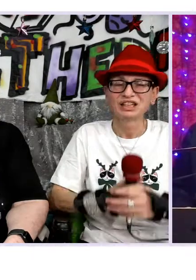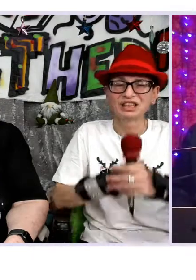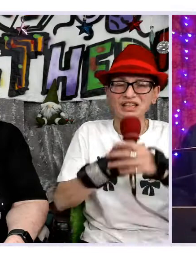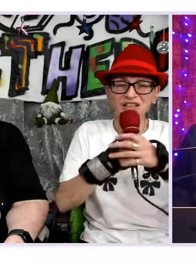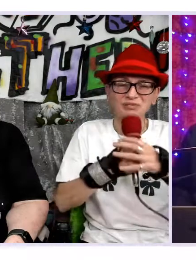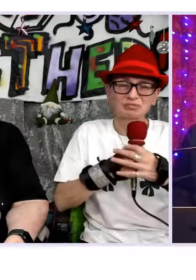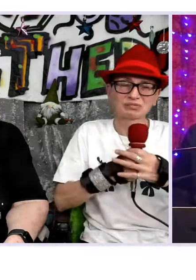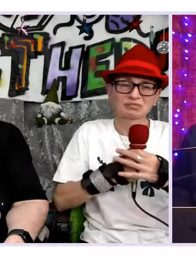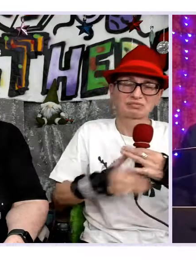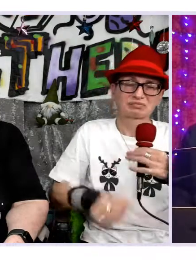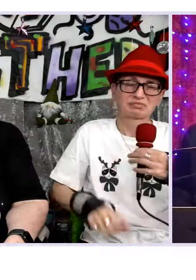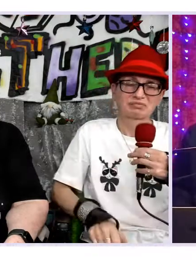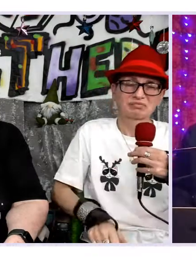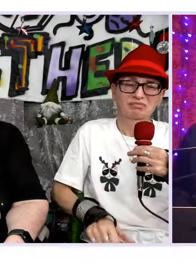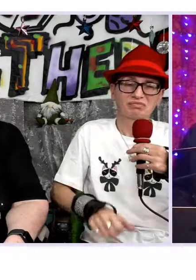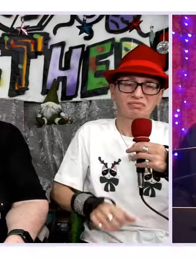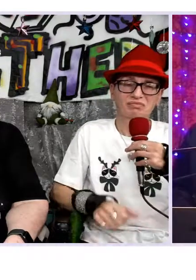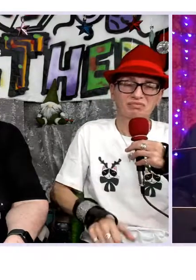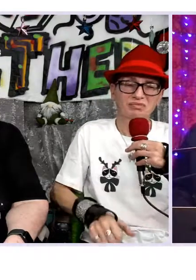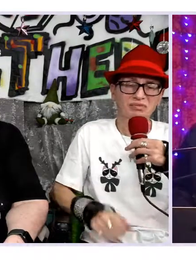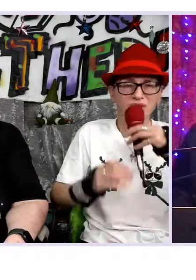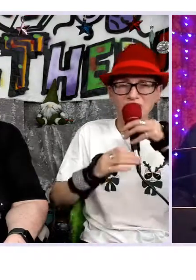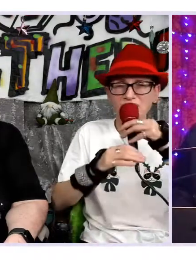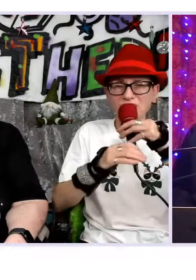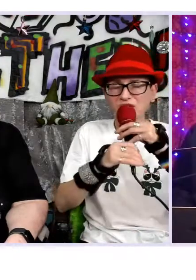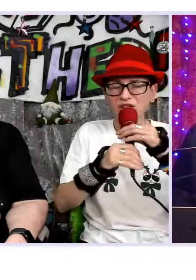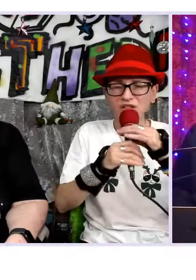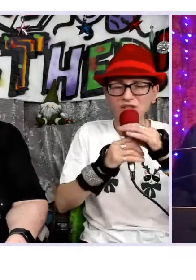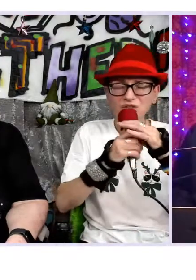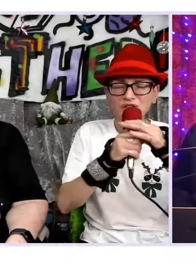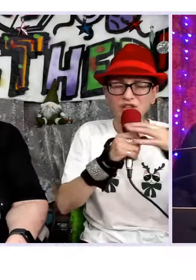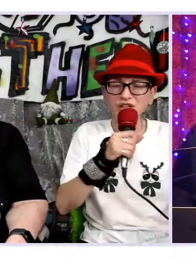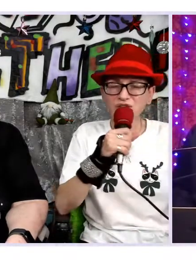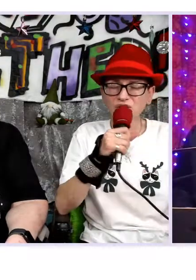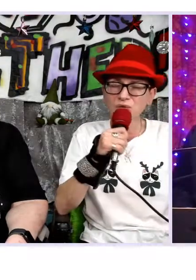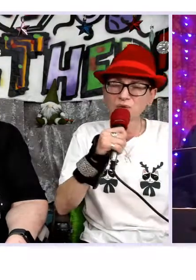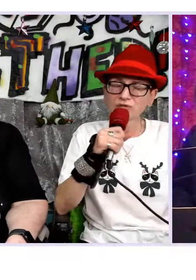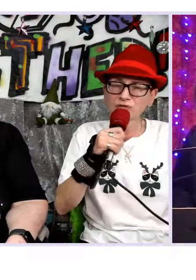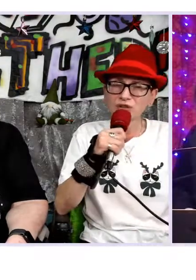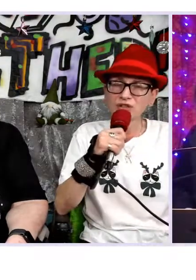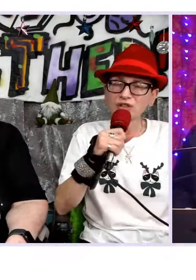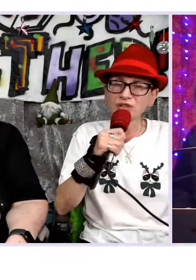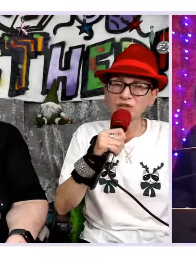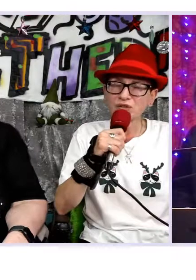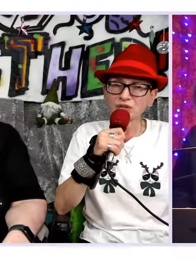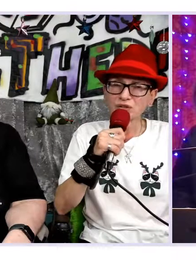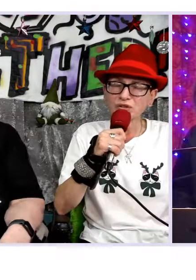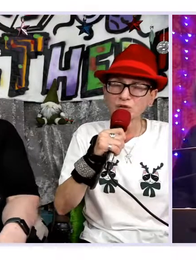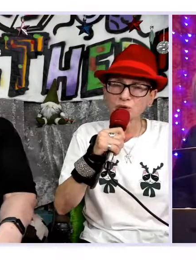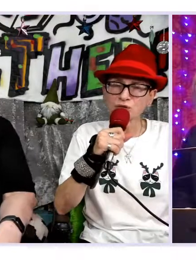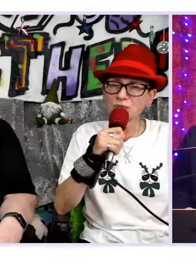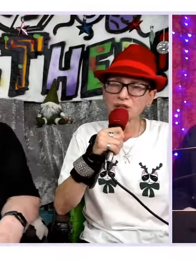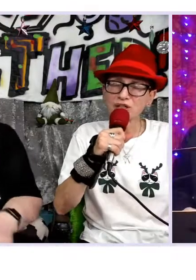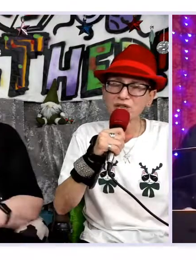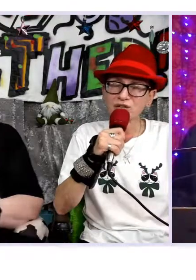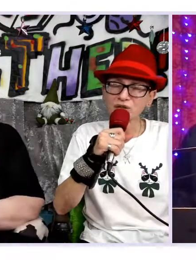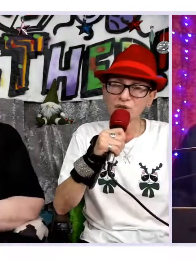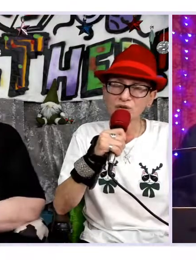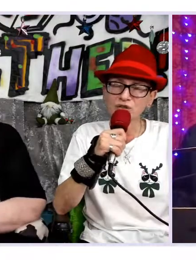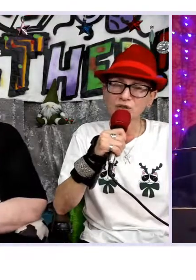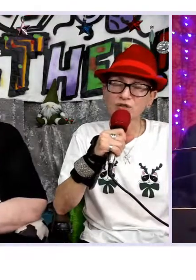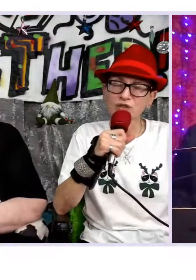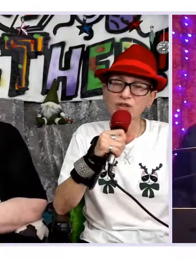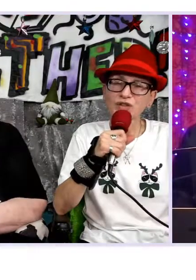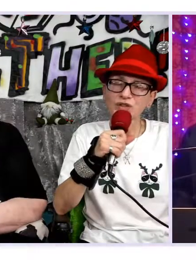Olympics. Oh, go on, Jews. Yeah, I understand quite rightly that squash players